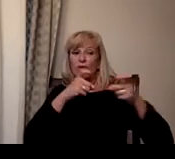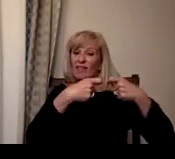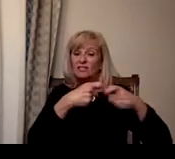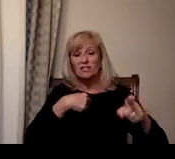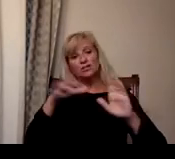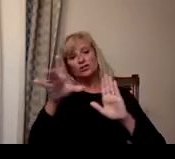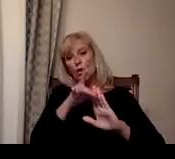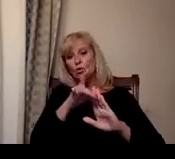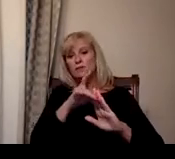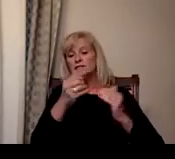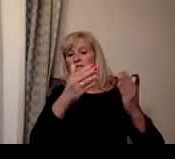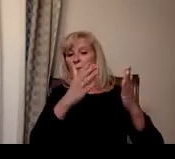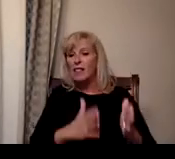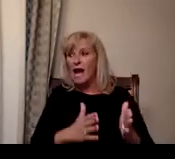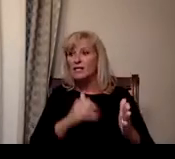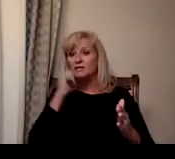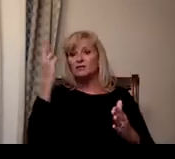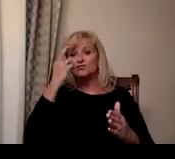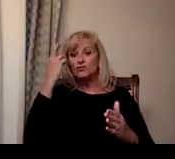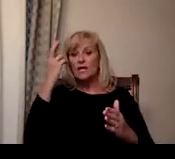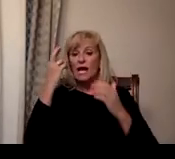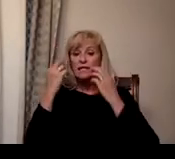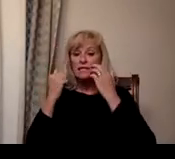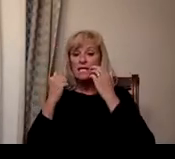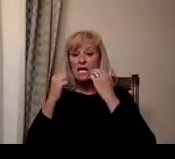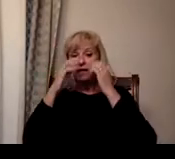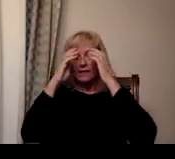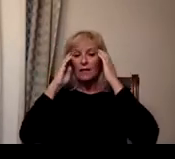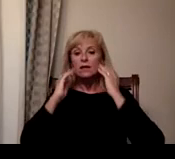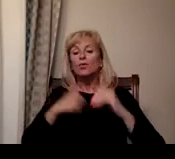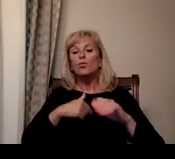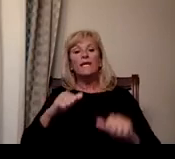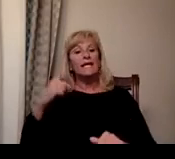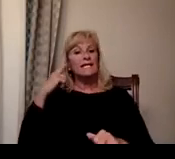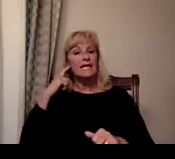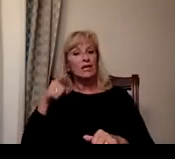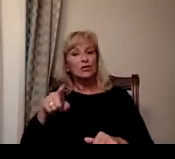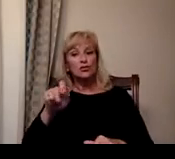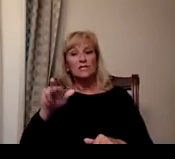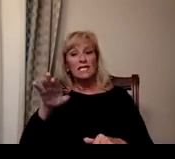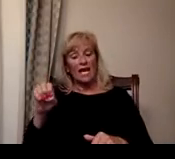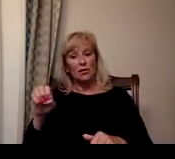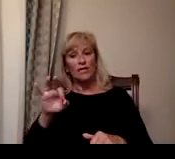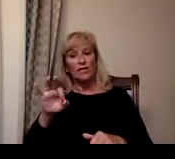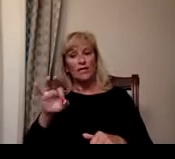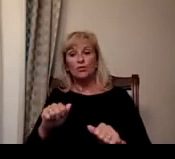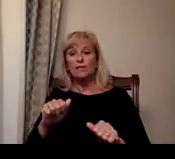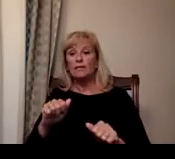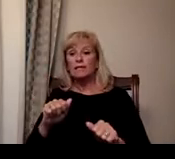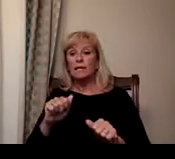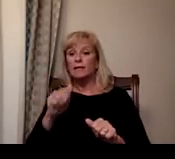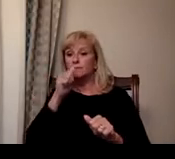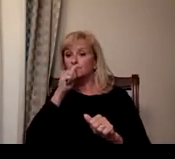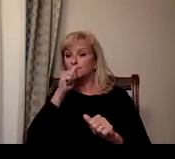chose a supplier. He didn't realize the rate was going to go up. We can hear you, Terry, so if you can mute